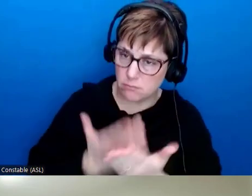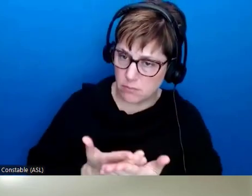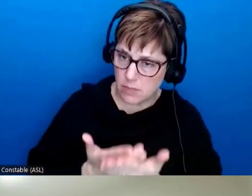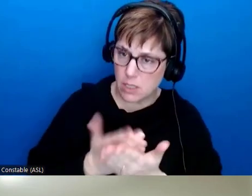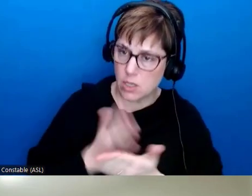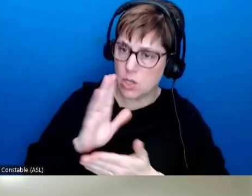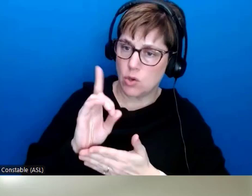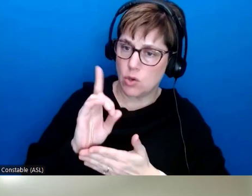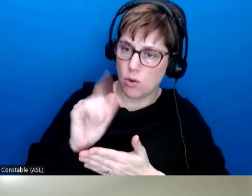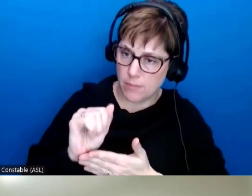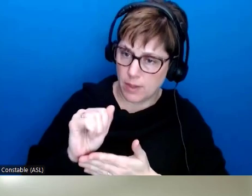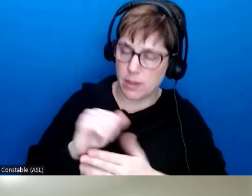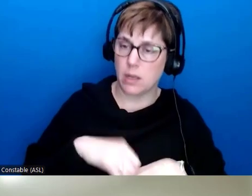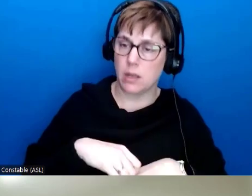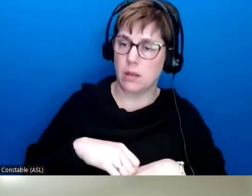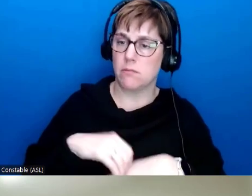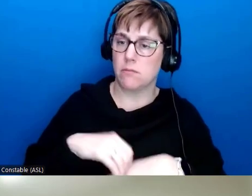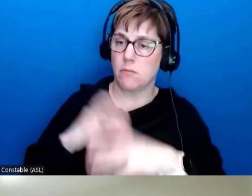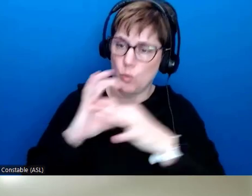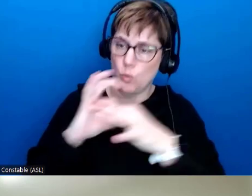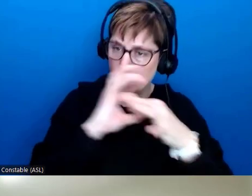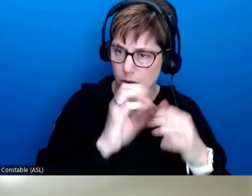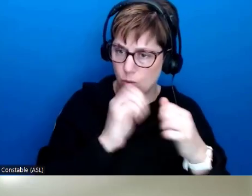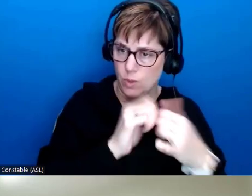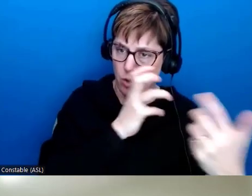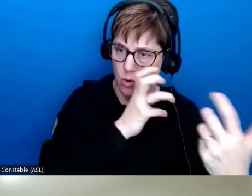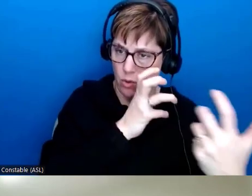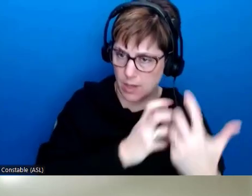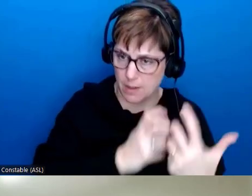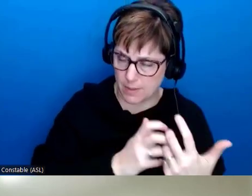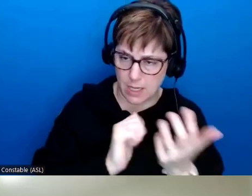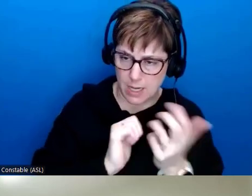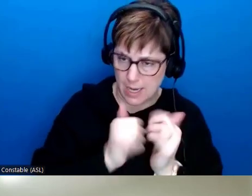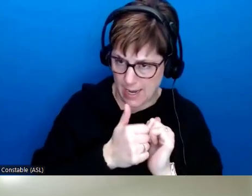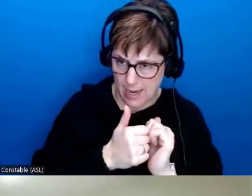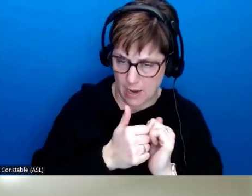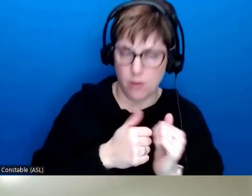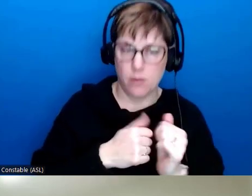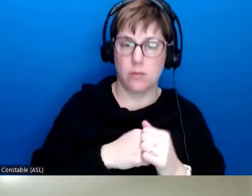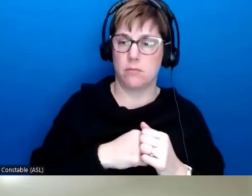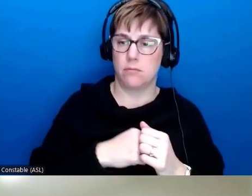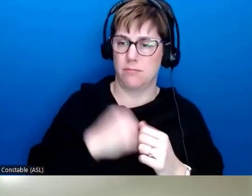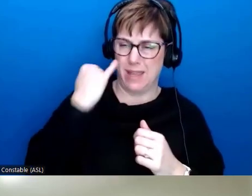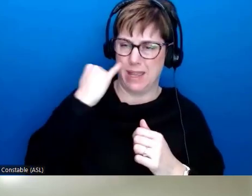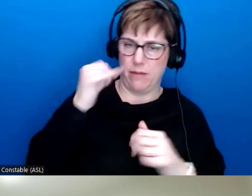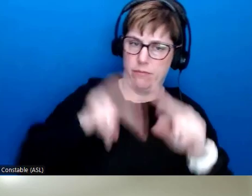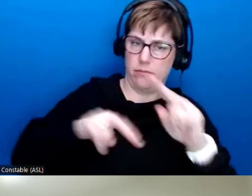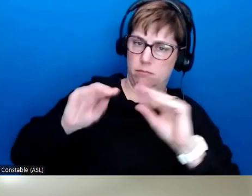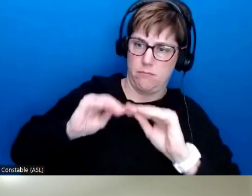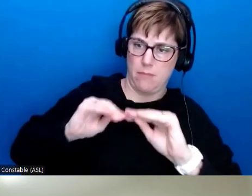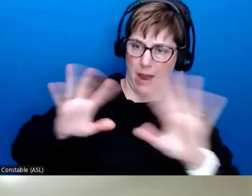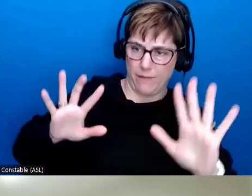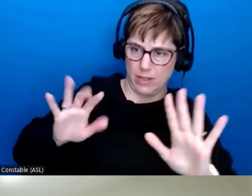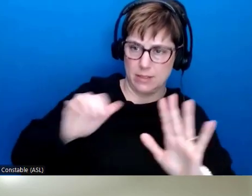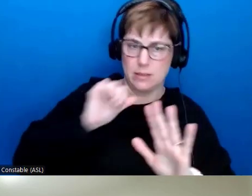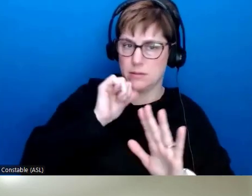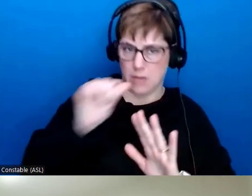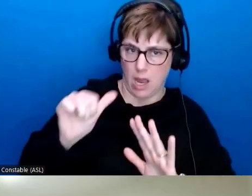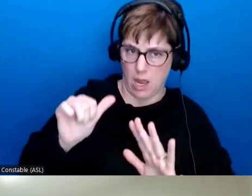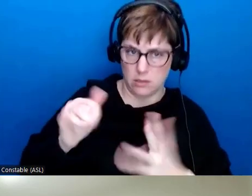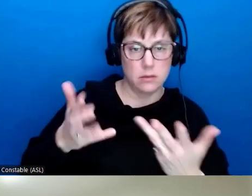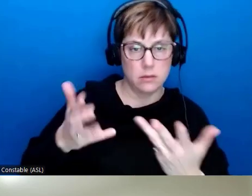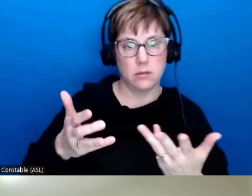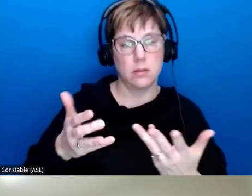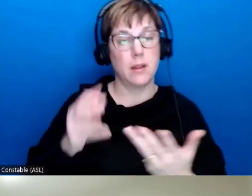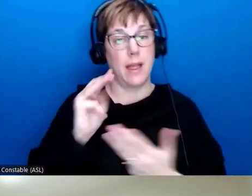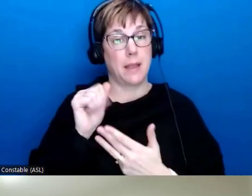and how it relates to the reasonable accommodation if the impairment is not readily apparent. What Matt